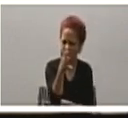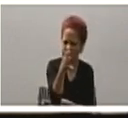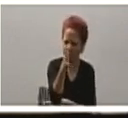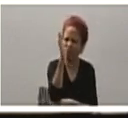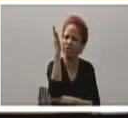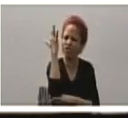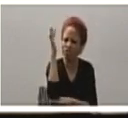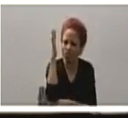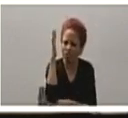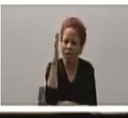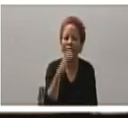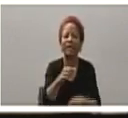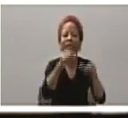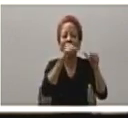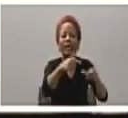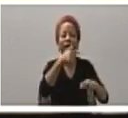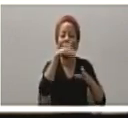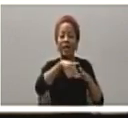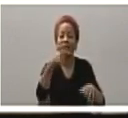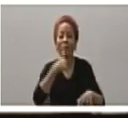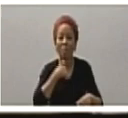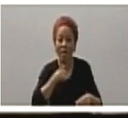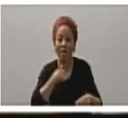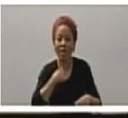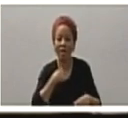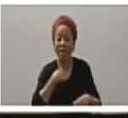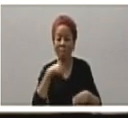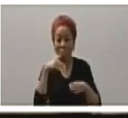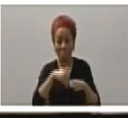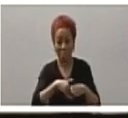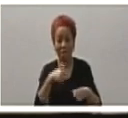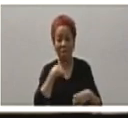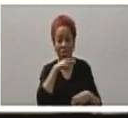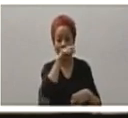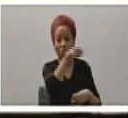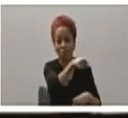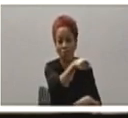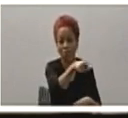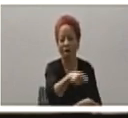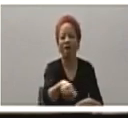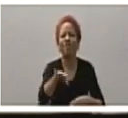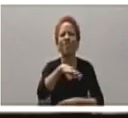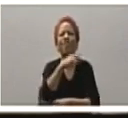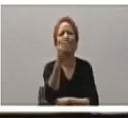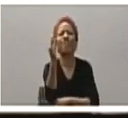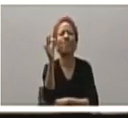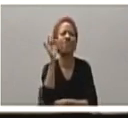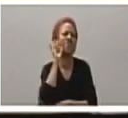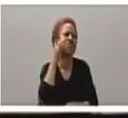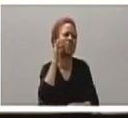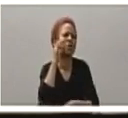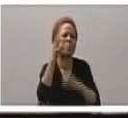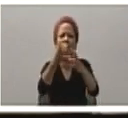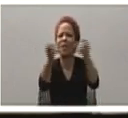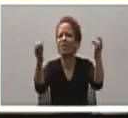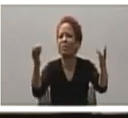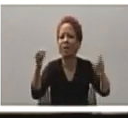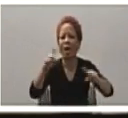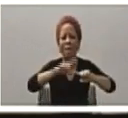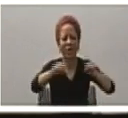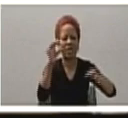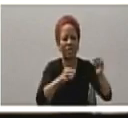me in him, bears fruit in plenty. But cut off from me, you can do